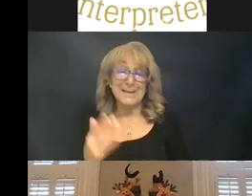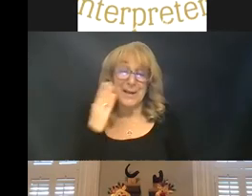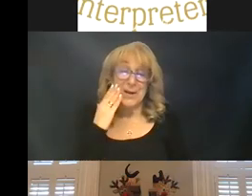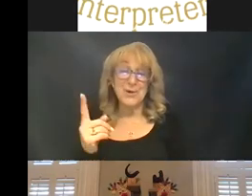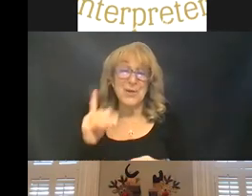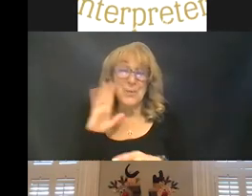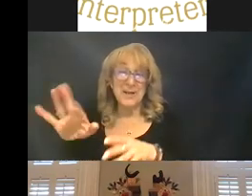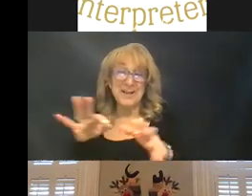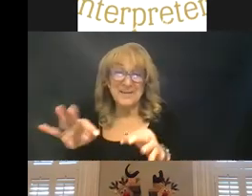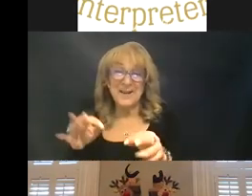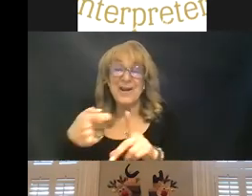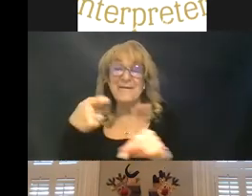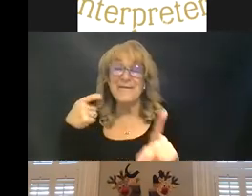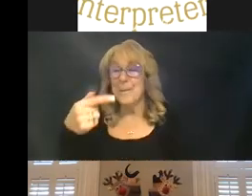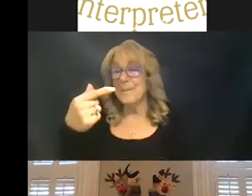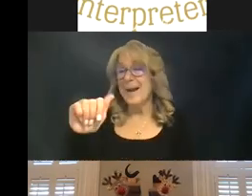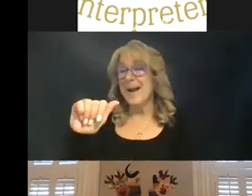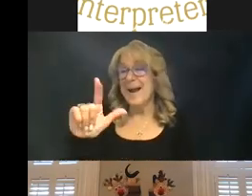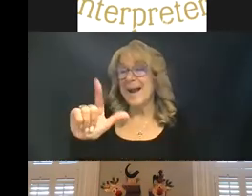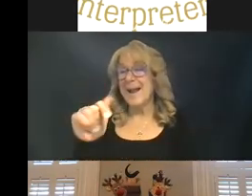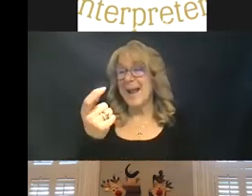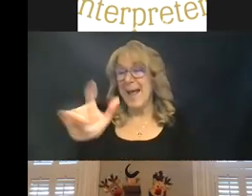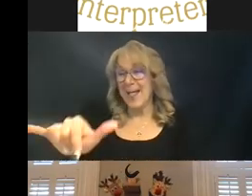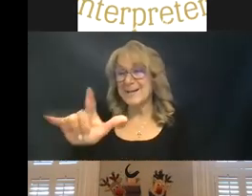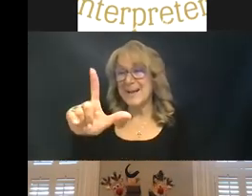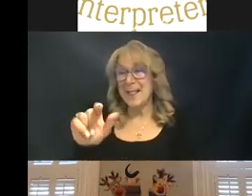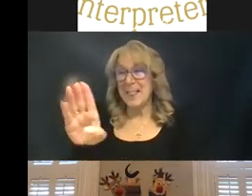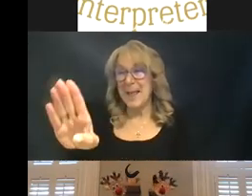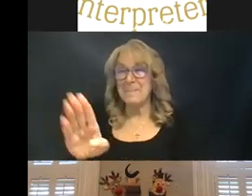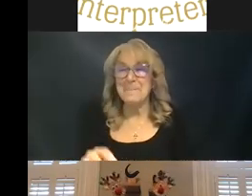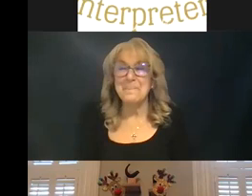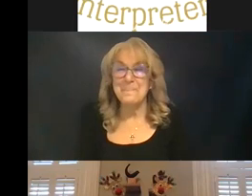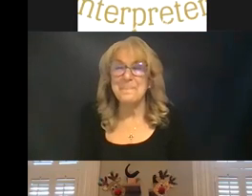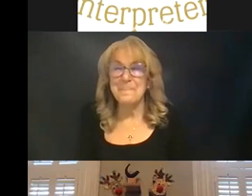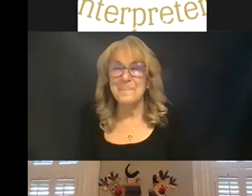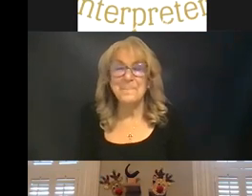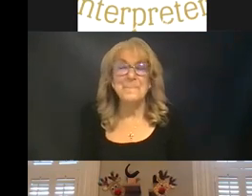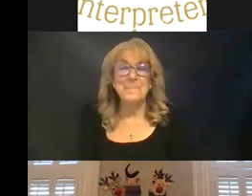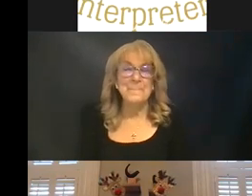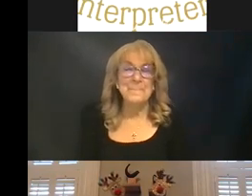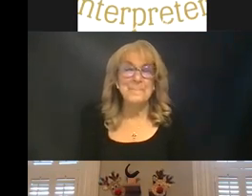from the Galaxy Lab. Okay, and you might have to turn your volume up on your computer. Here we go.